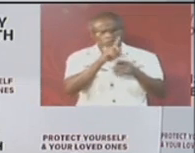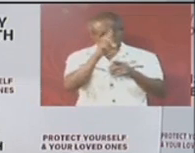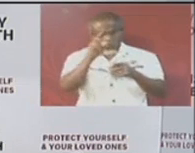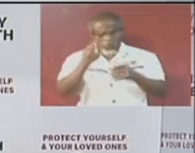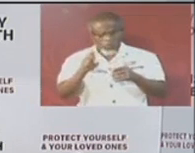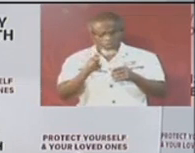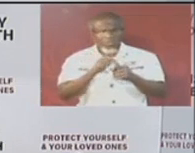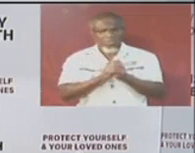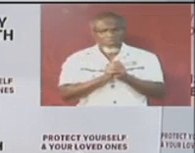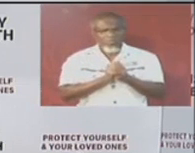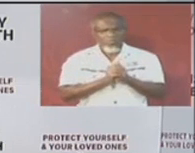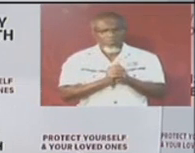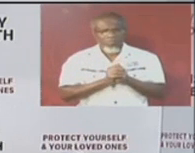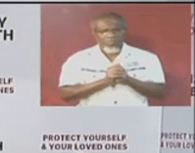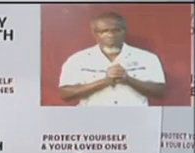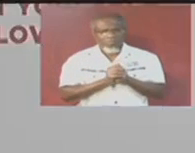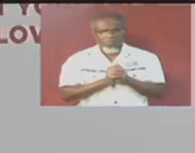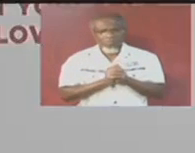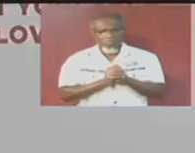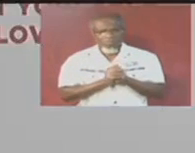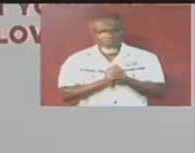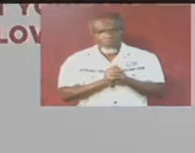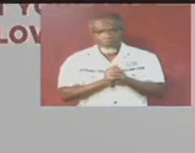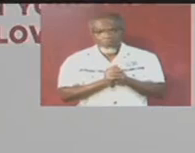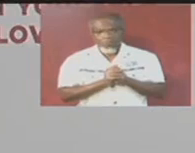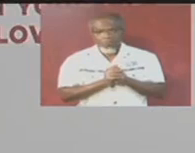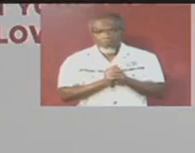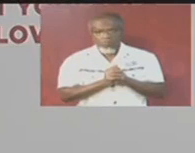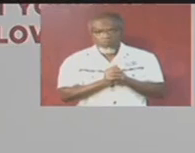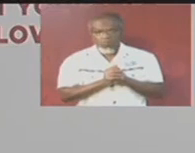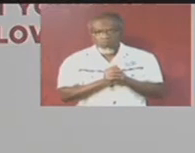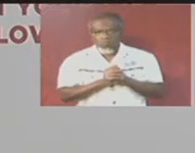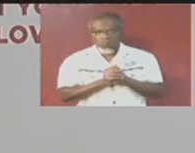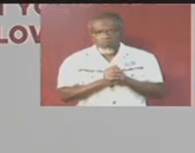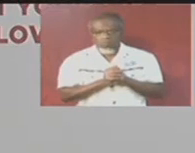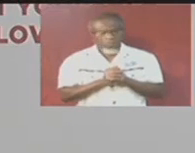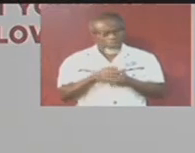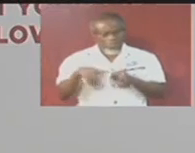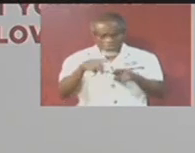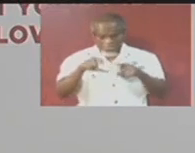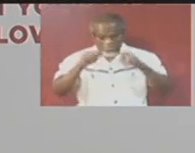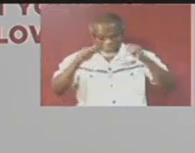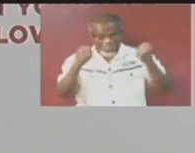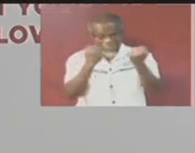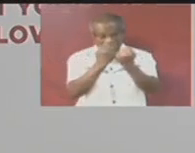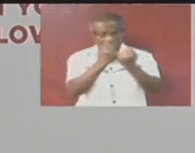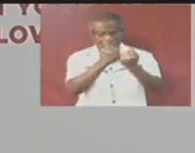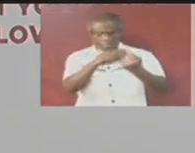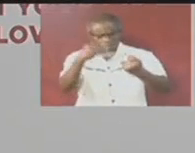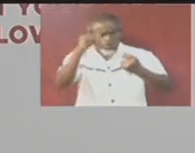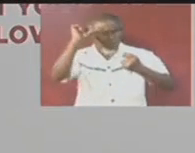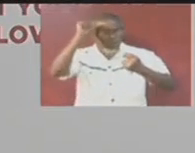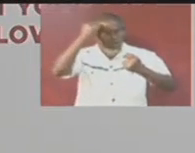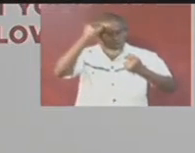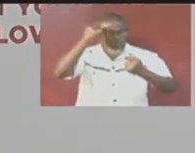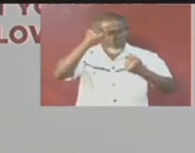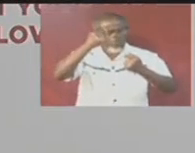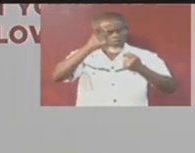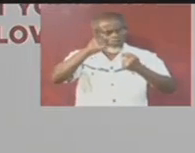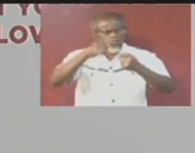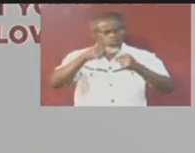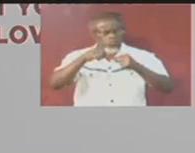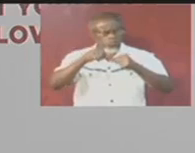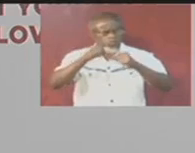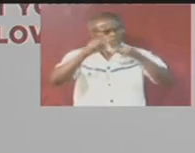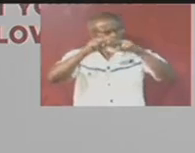this team and the government do in respect of management of this COVID threat, we